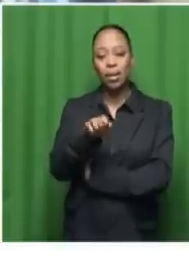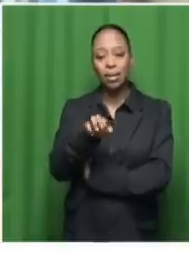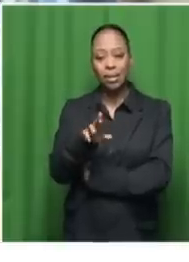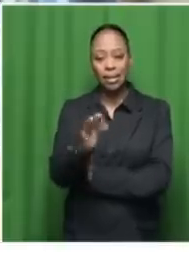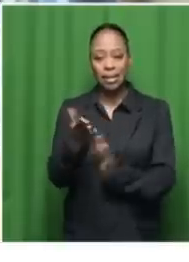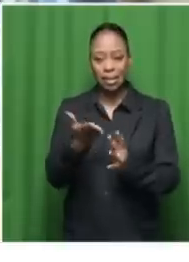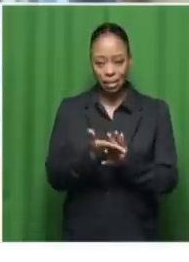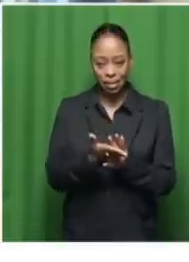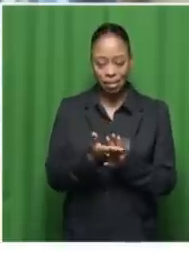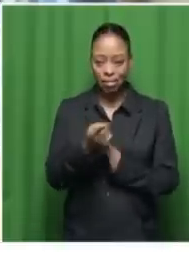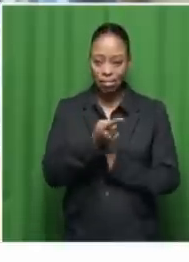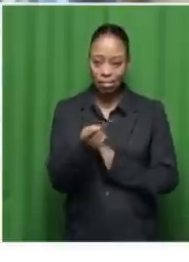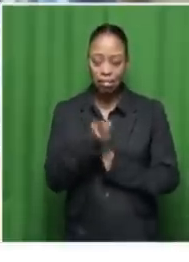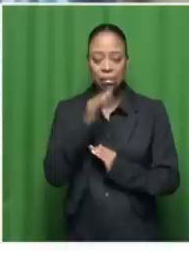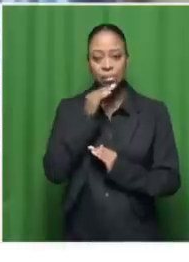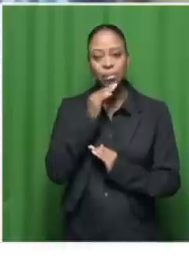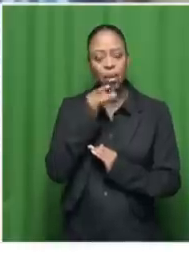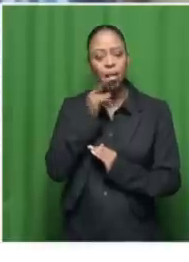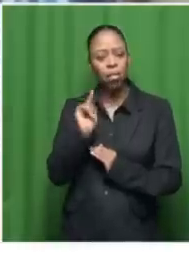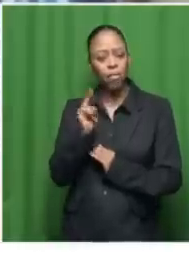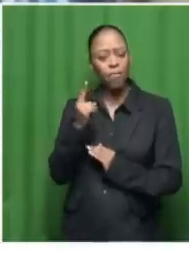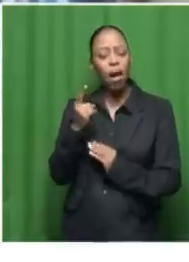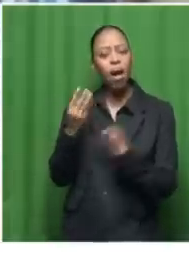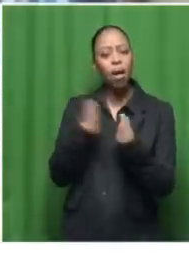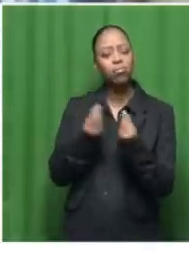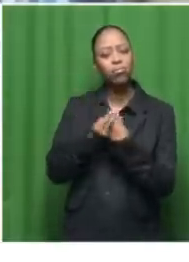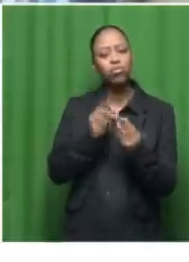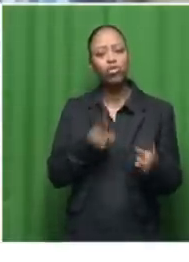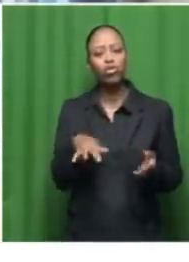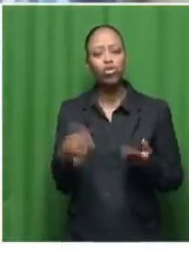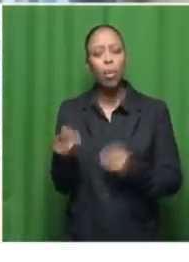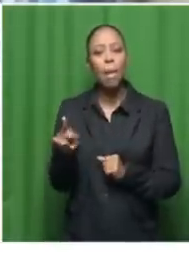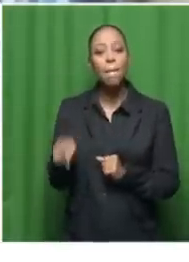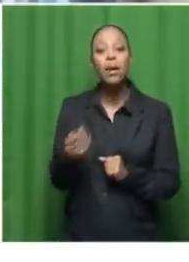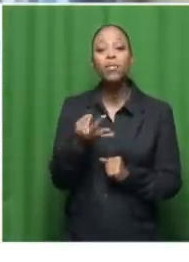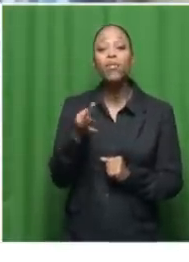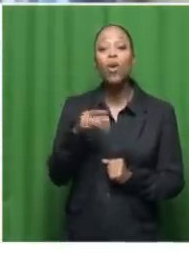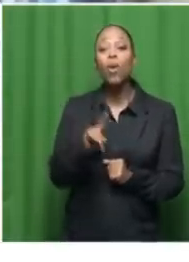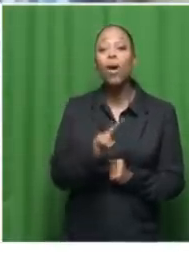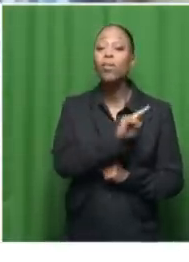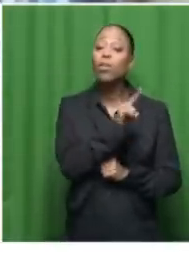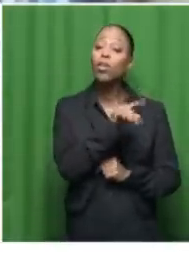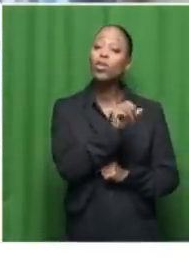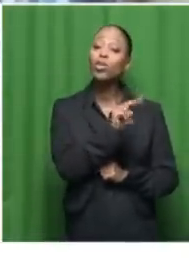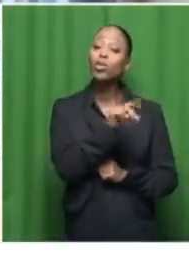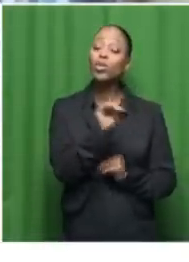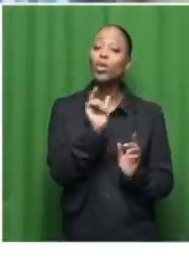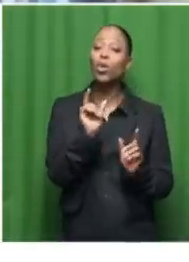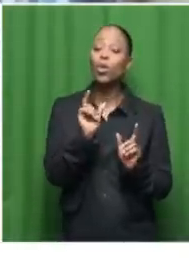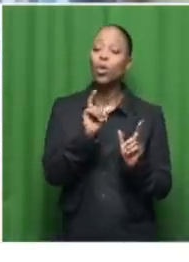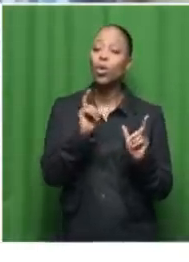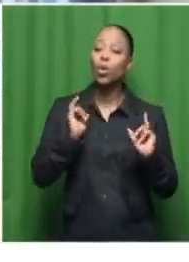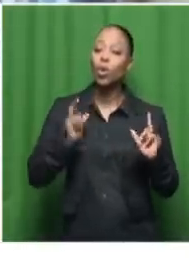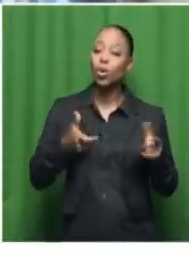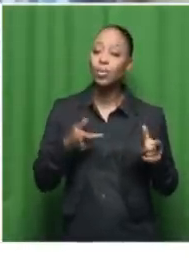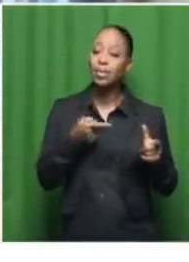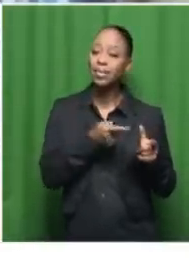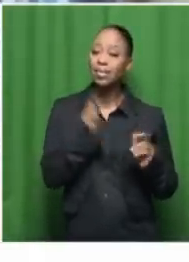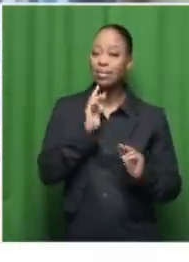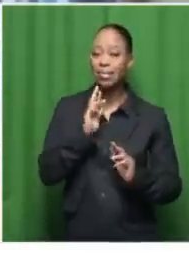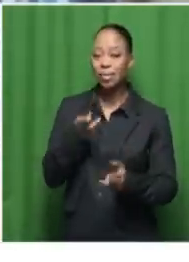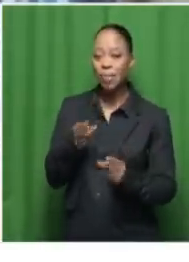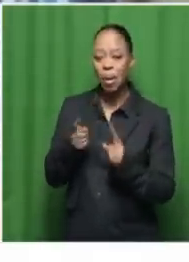been one of the first recommendations of the Zondo Commission. But because